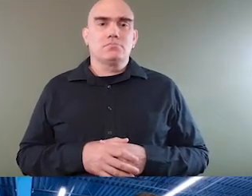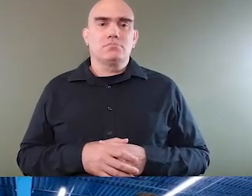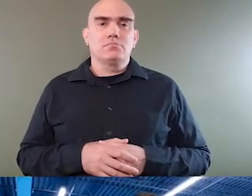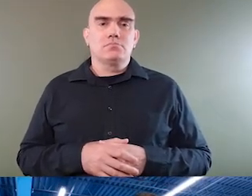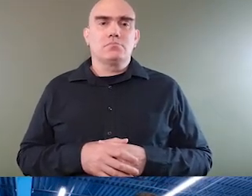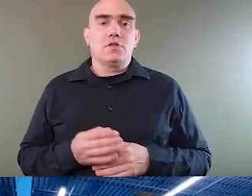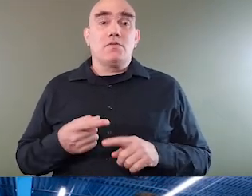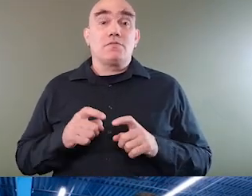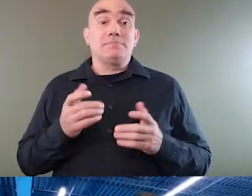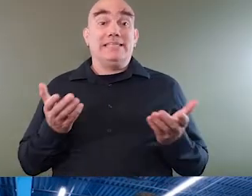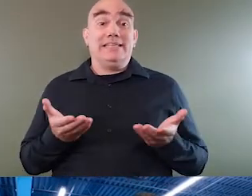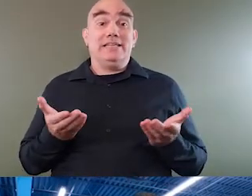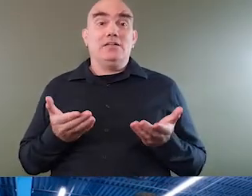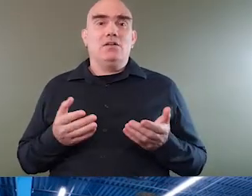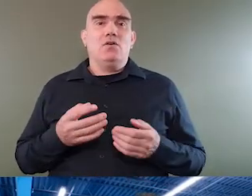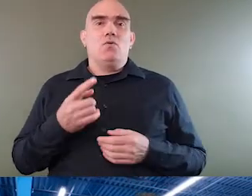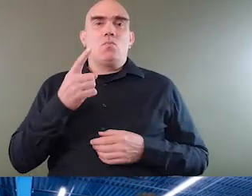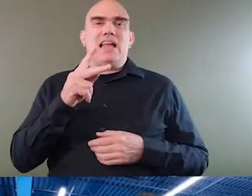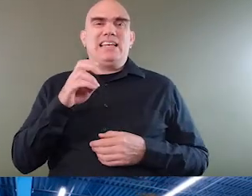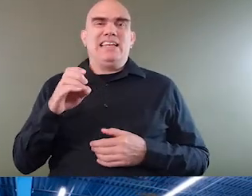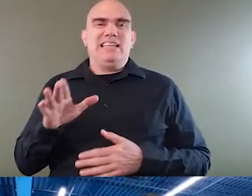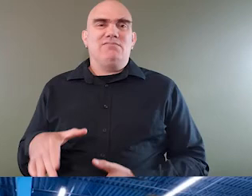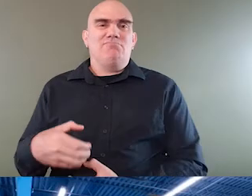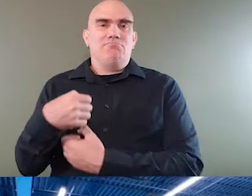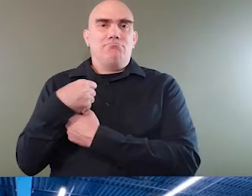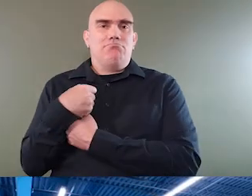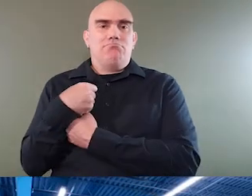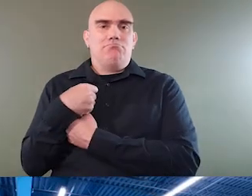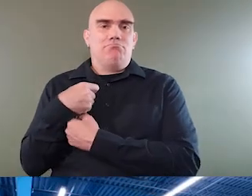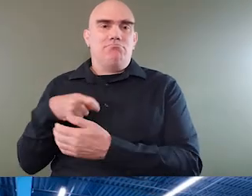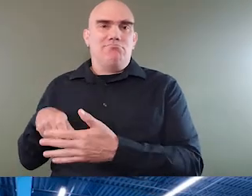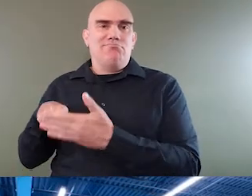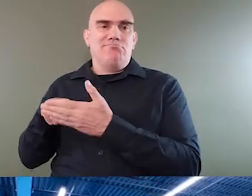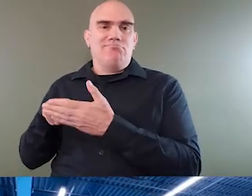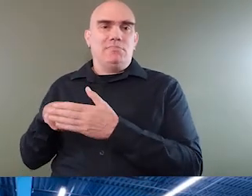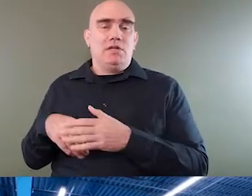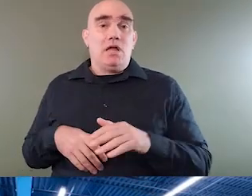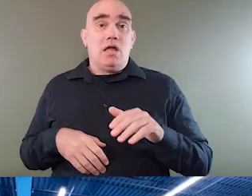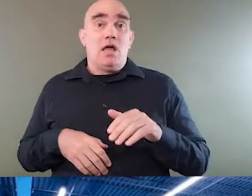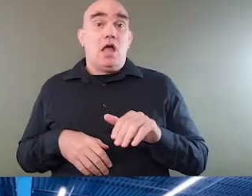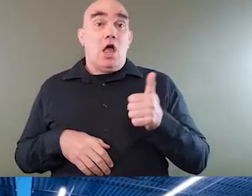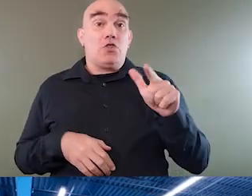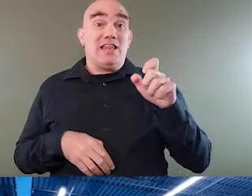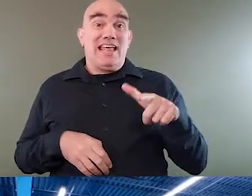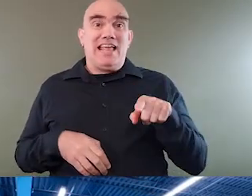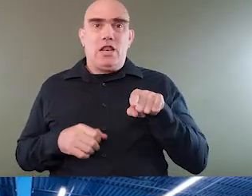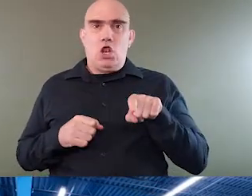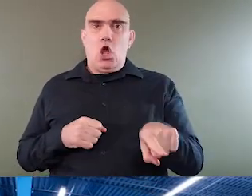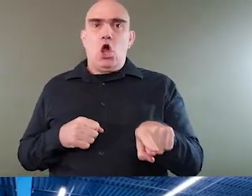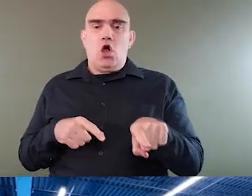And from here, take one knee into hug, extend your other leg long.